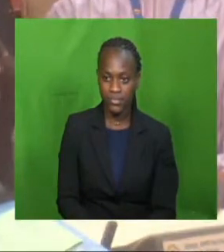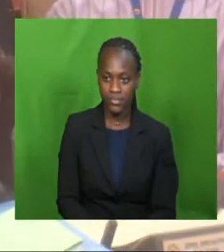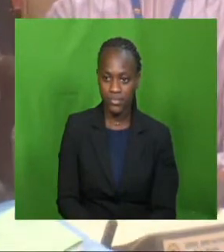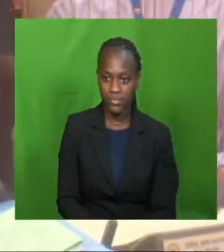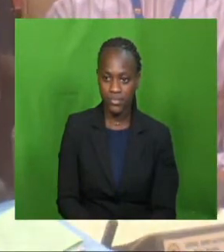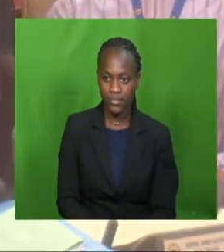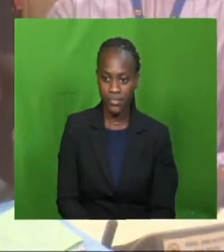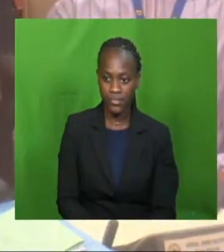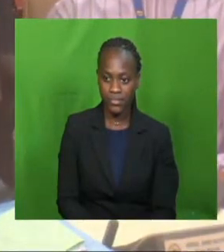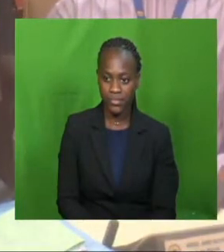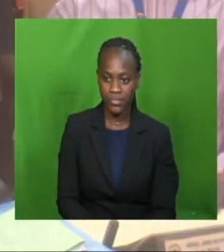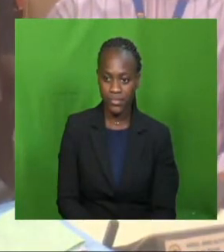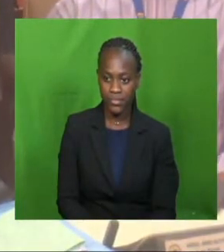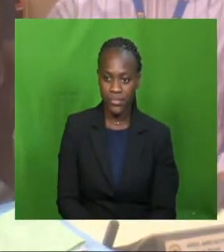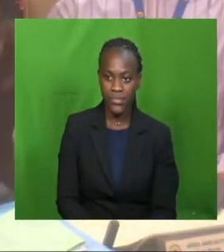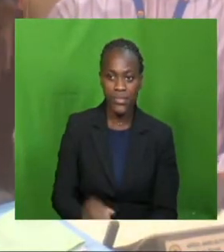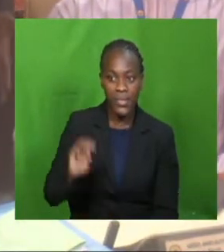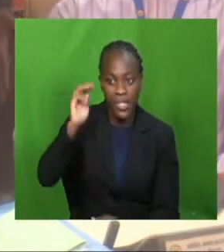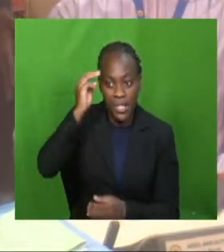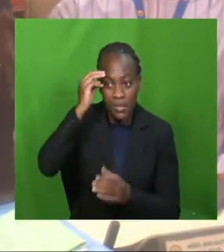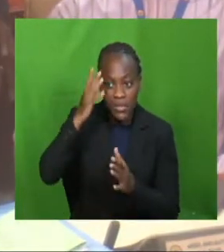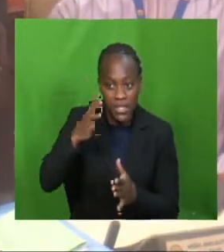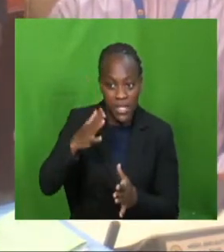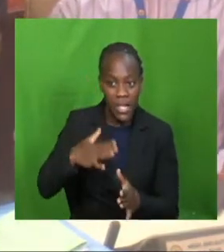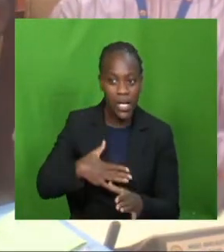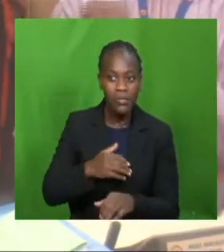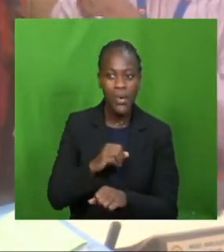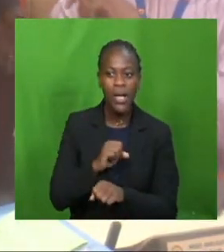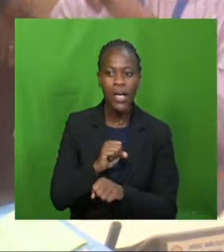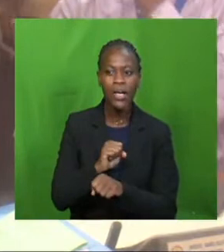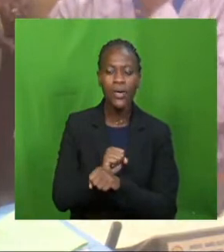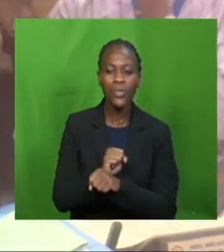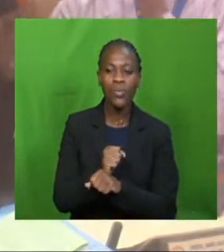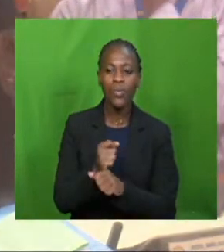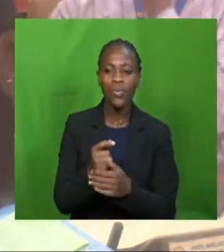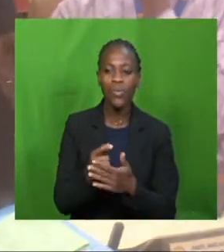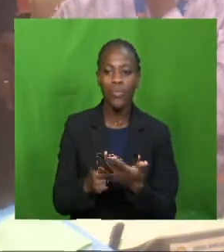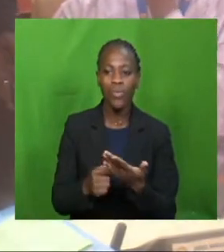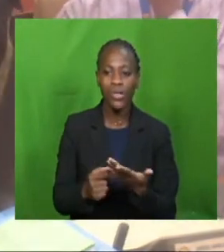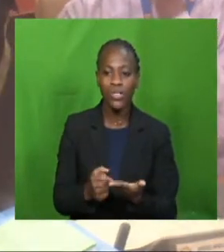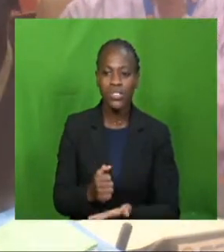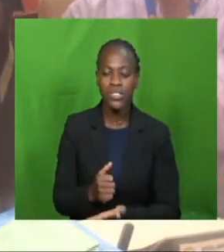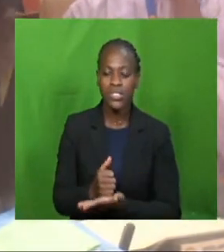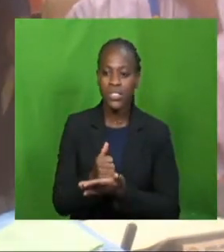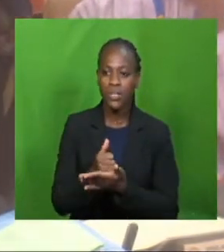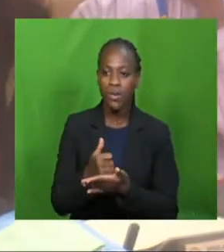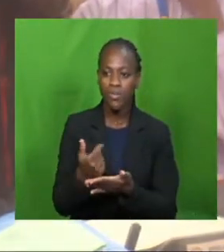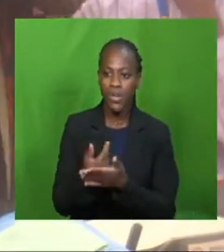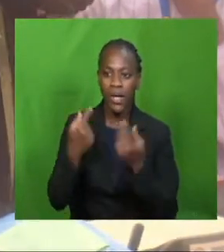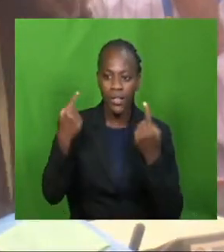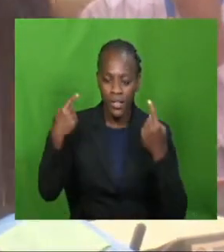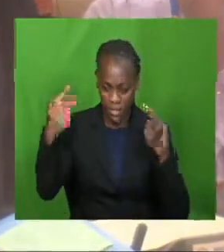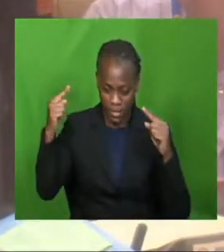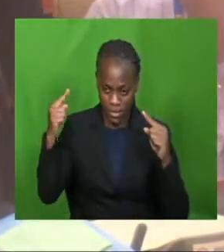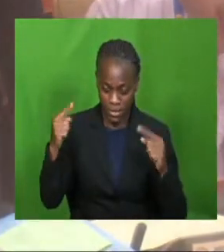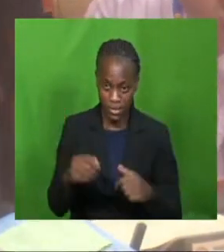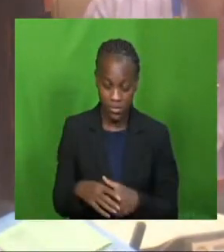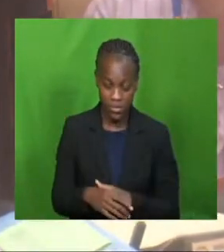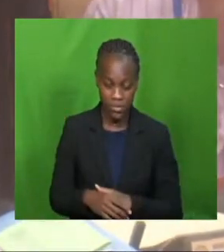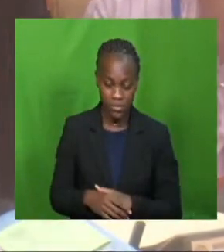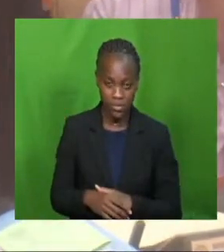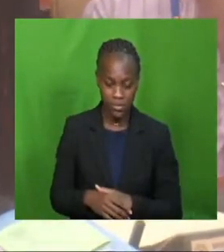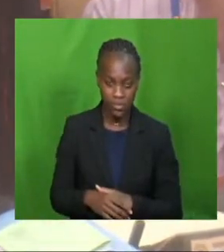my will be to help you to succeed and for the country to succeed. Mr. Speaker, I'm looking at